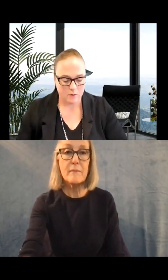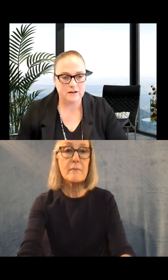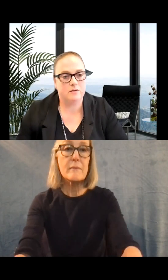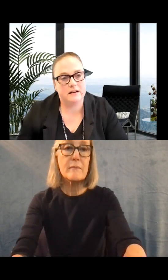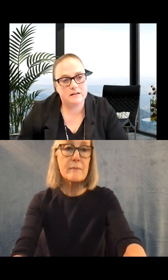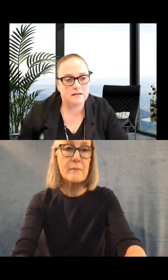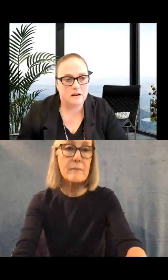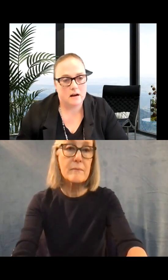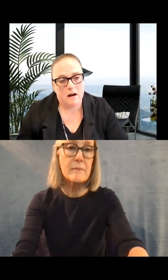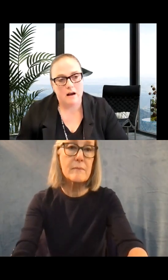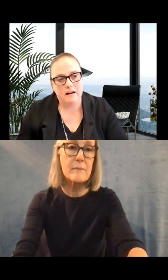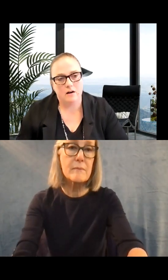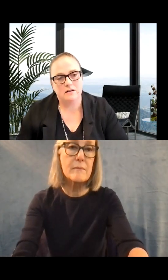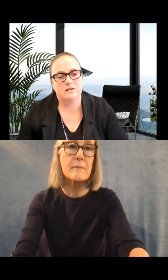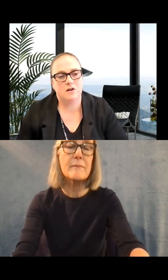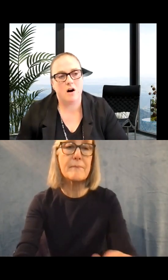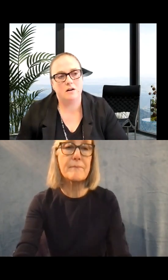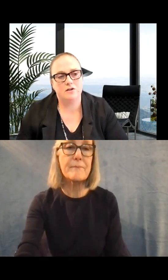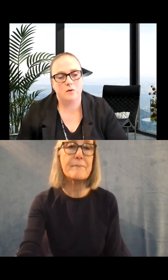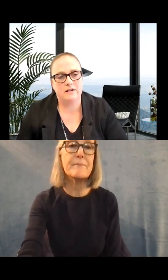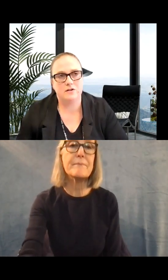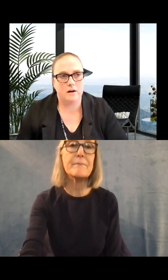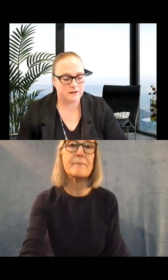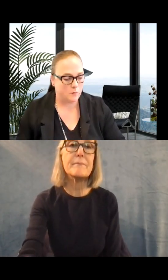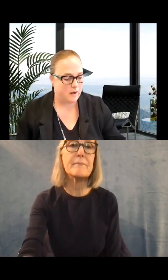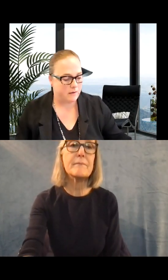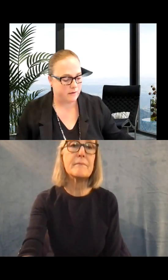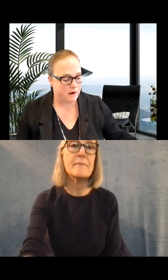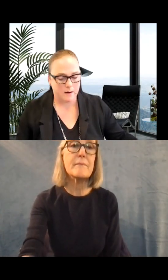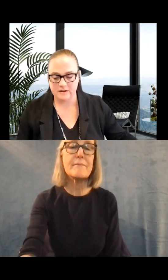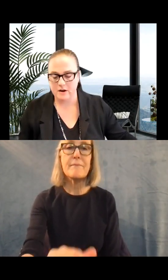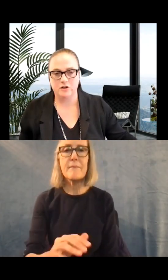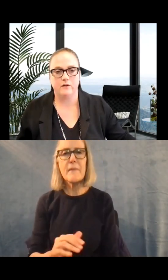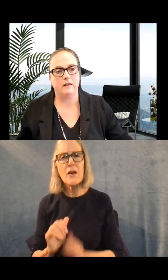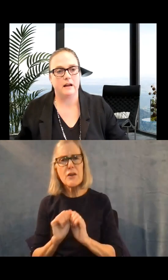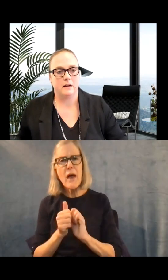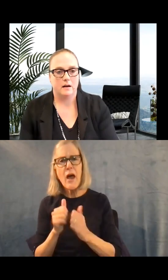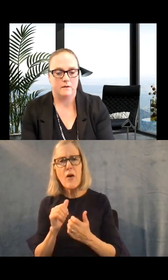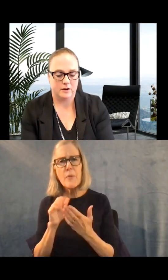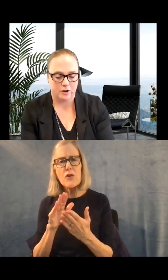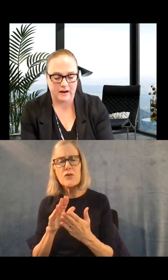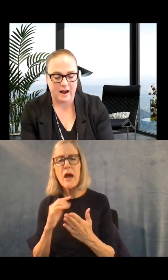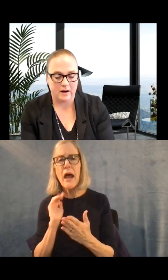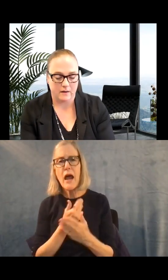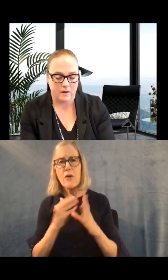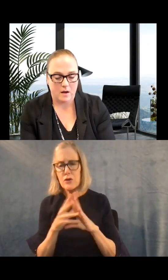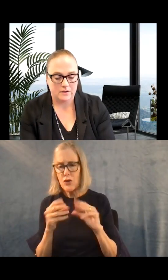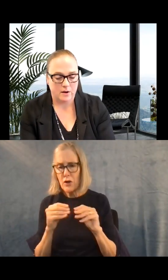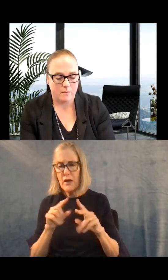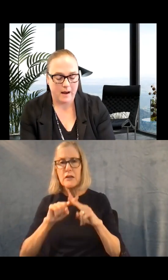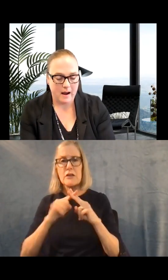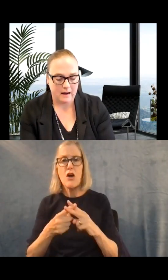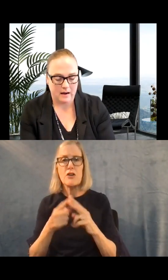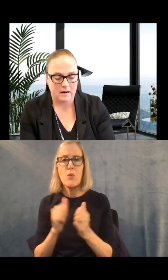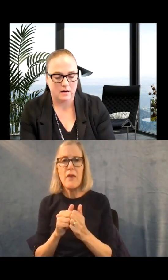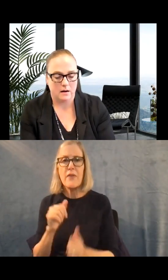So how do we do this? I think our story starts with dementia-friendly Ventura County.